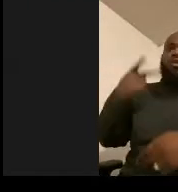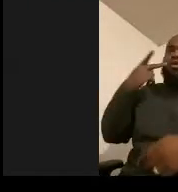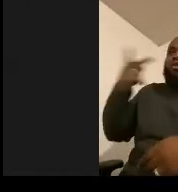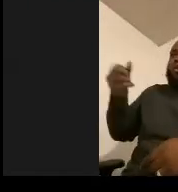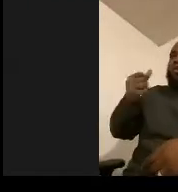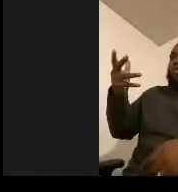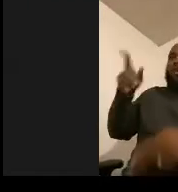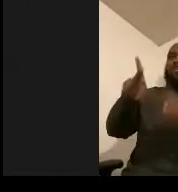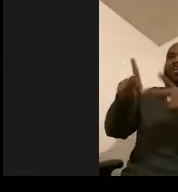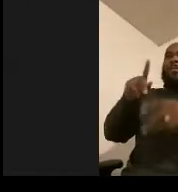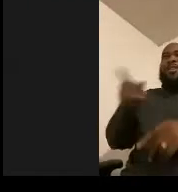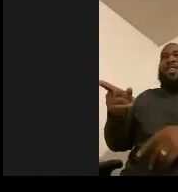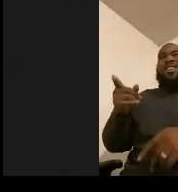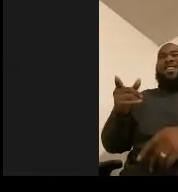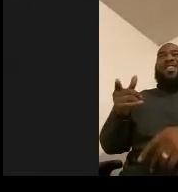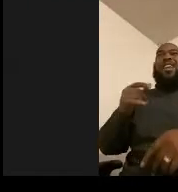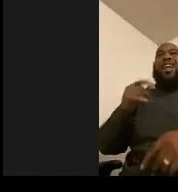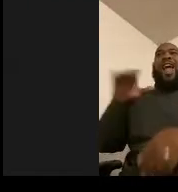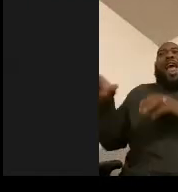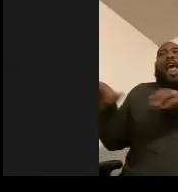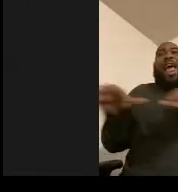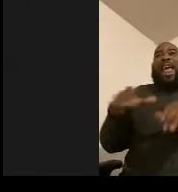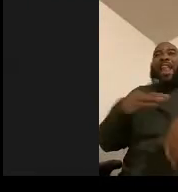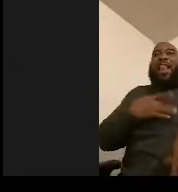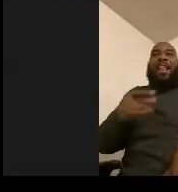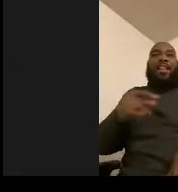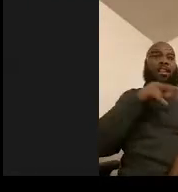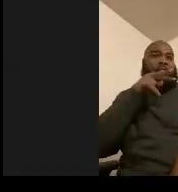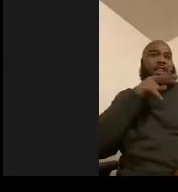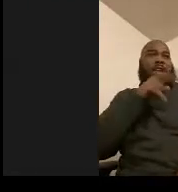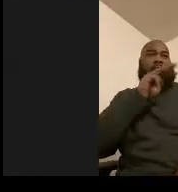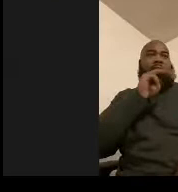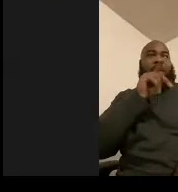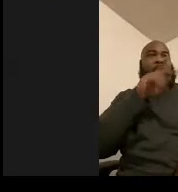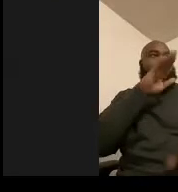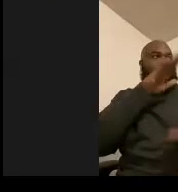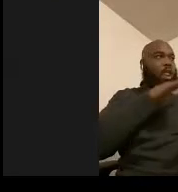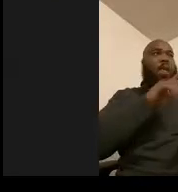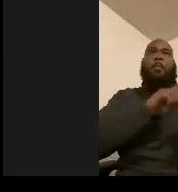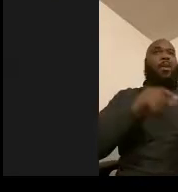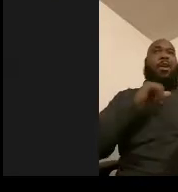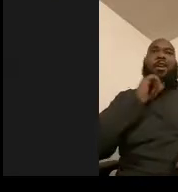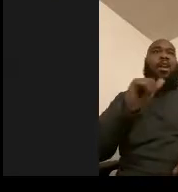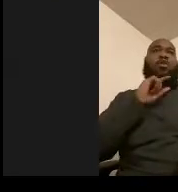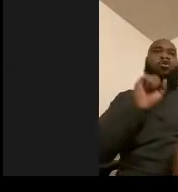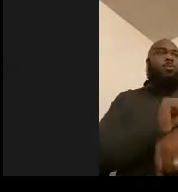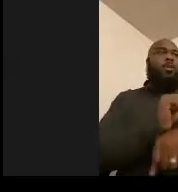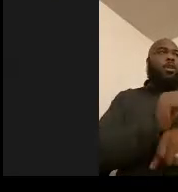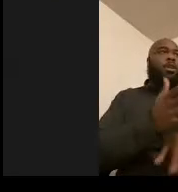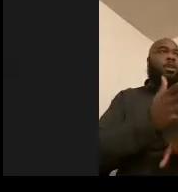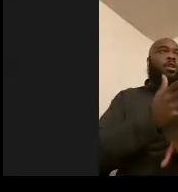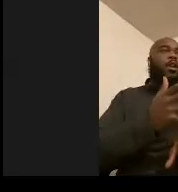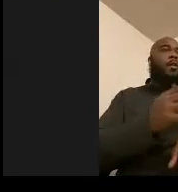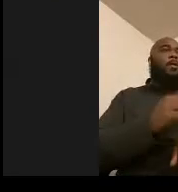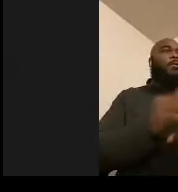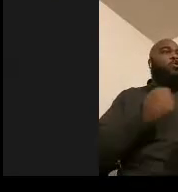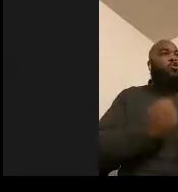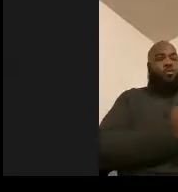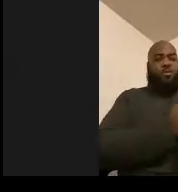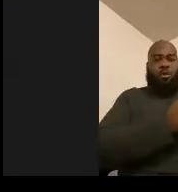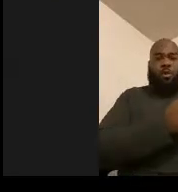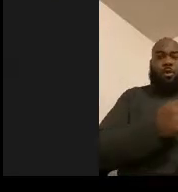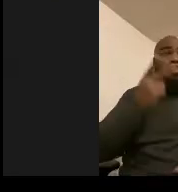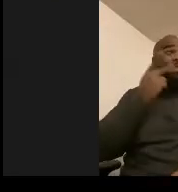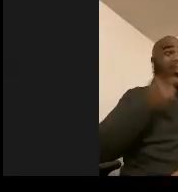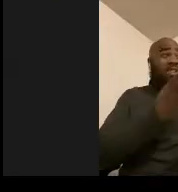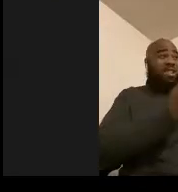not really learning his message. There's that. But then I think a confusion happens on the left too, where we think civil rights